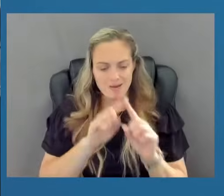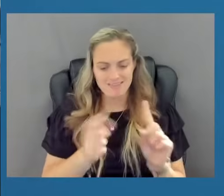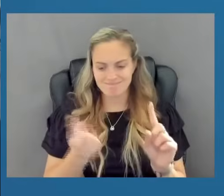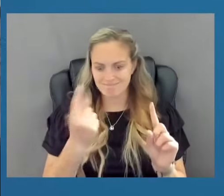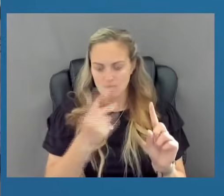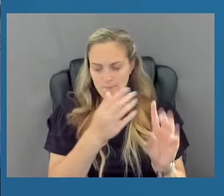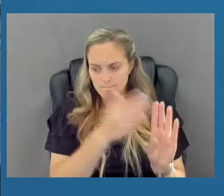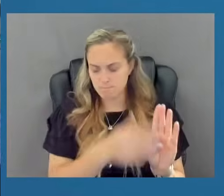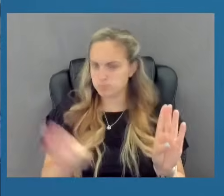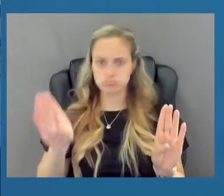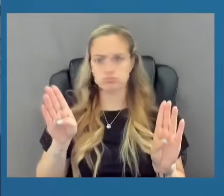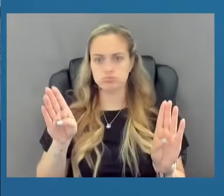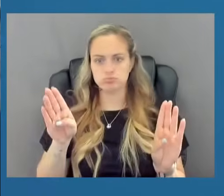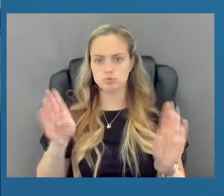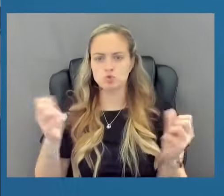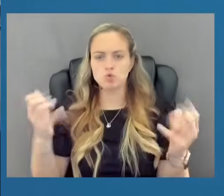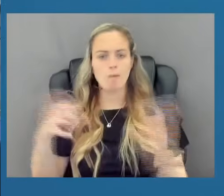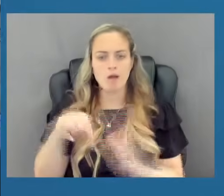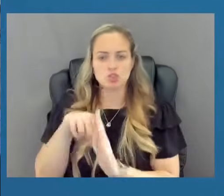direction.